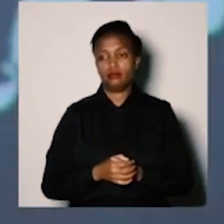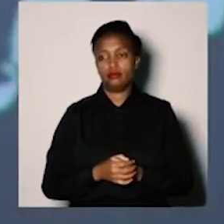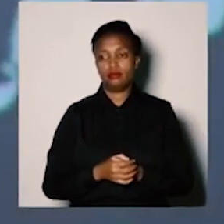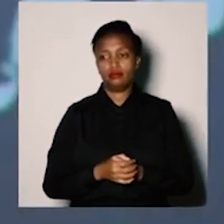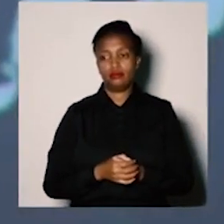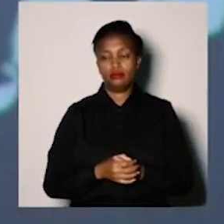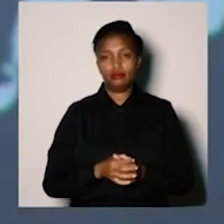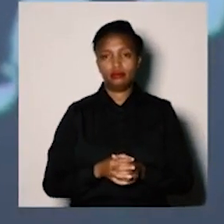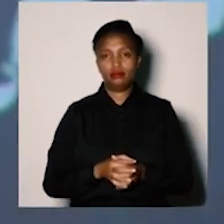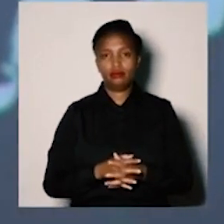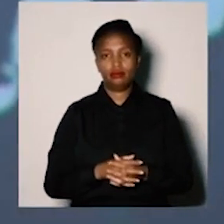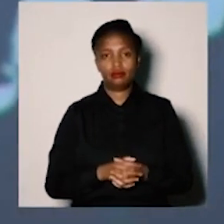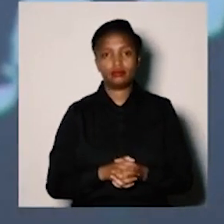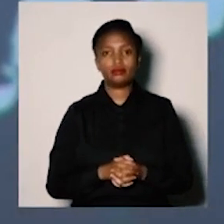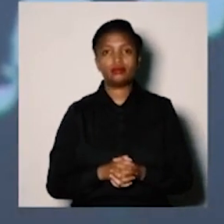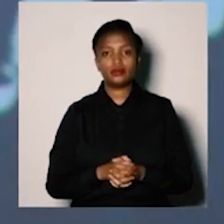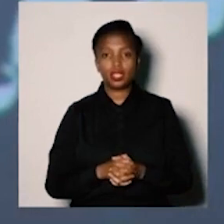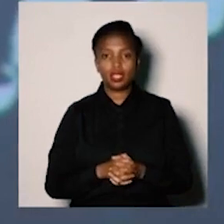Saw your spin.